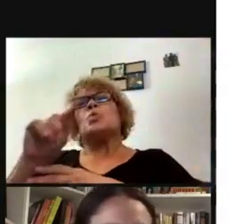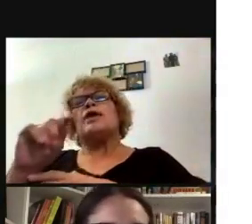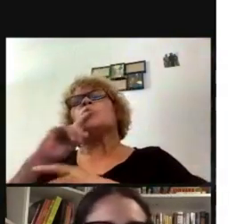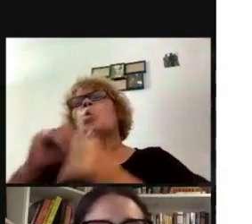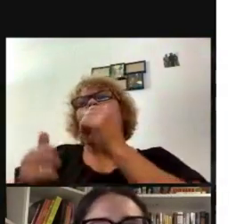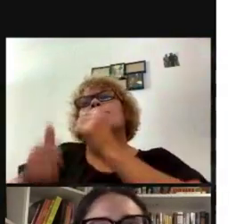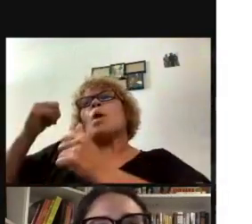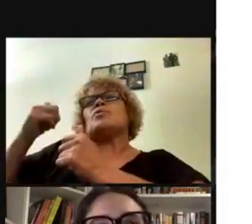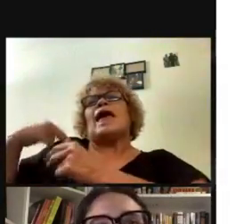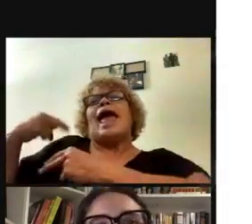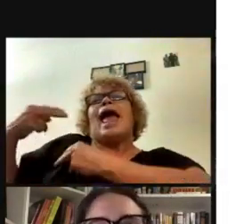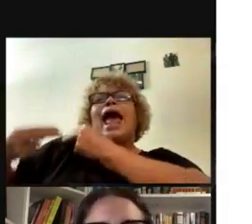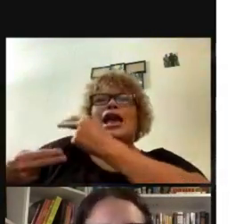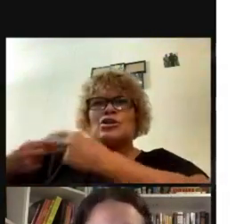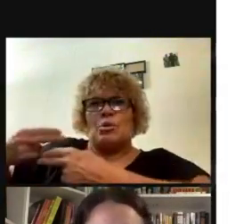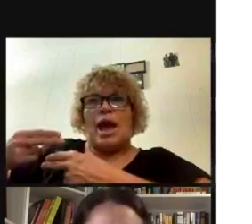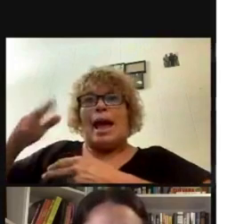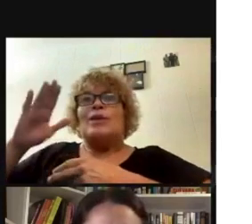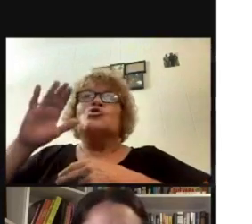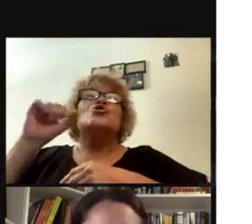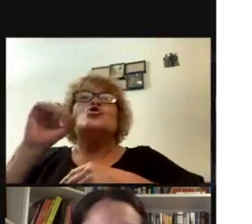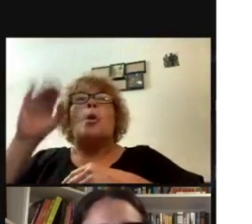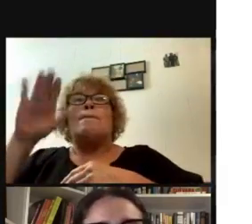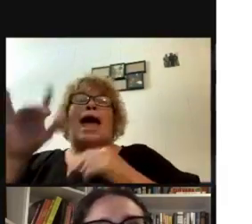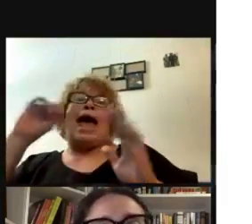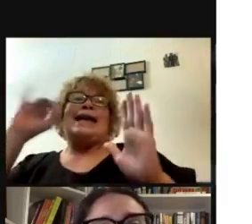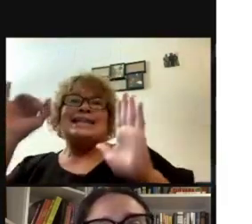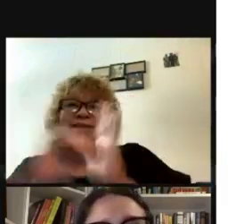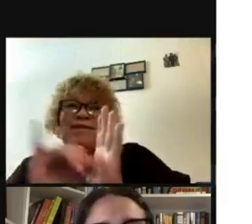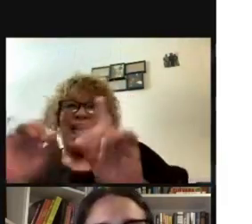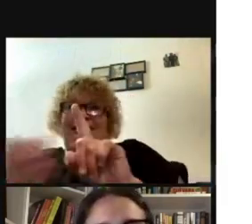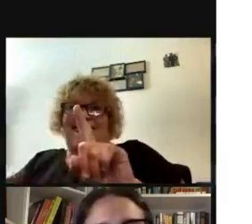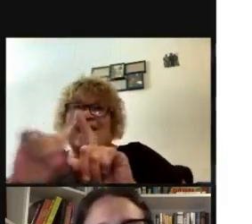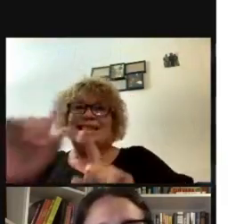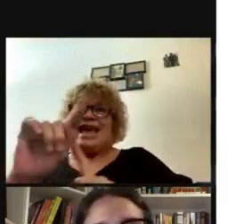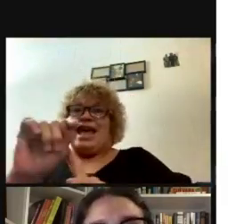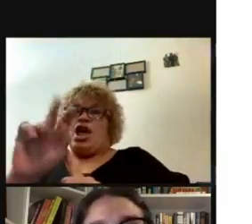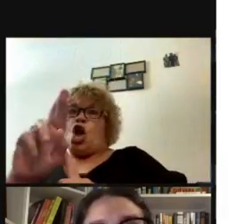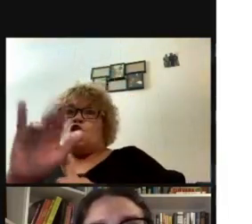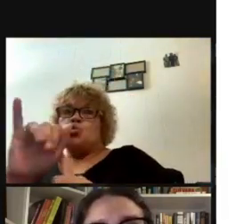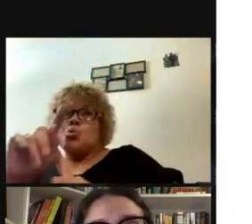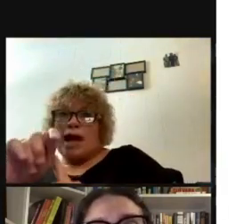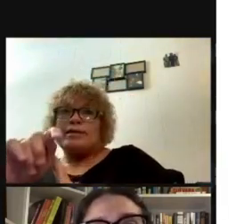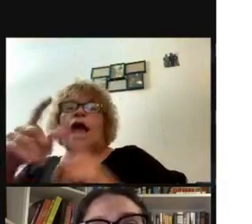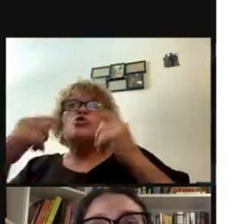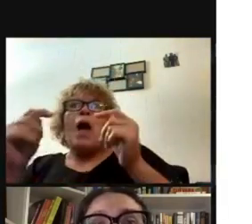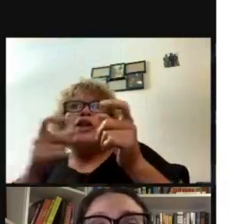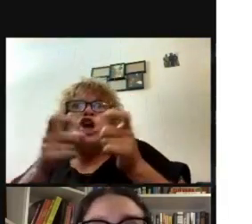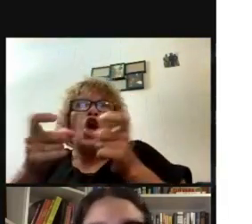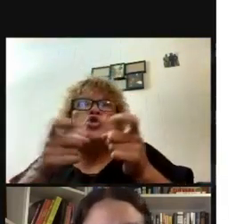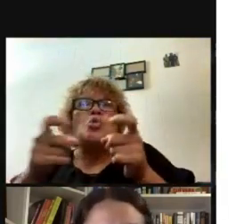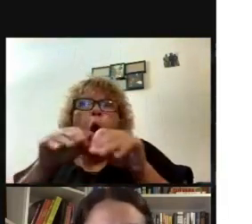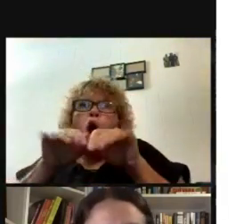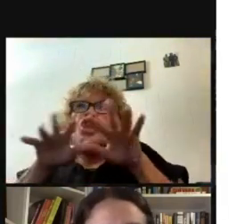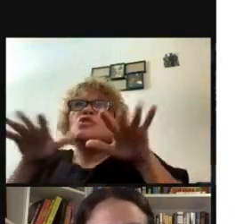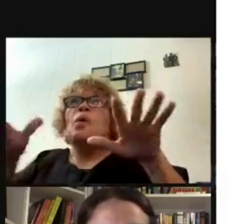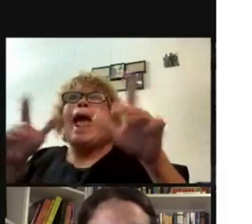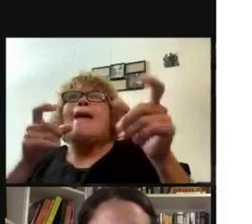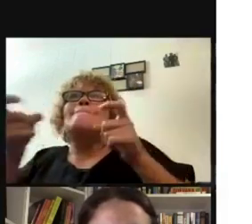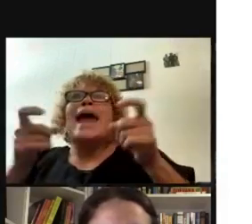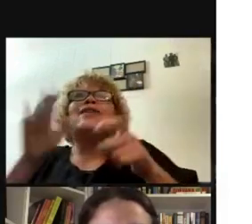hereditary, and that by identifying these traits and then controlling their spread through managing